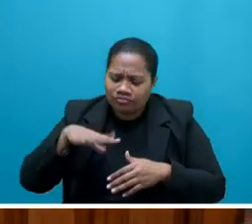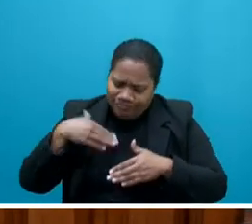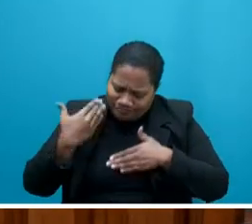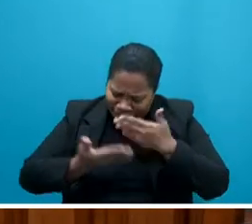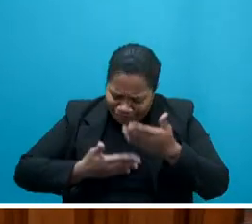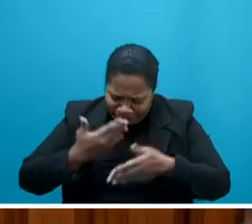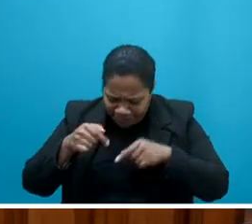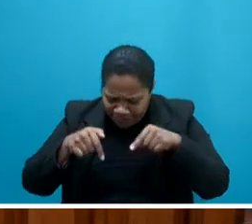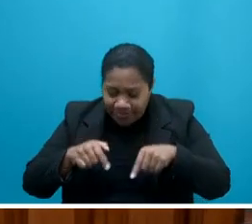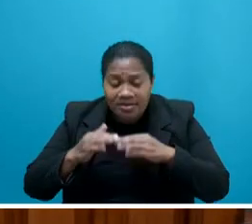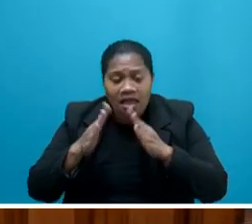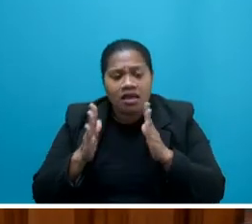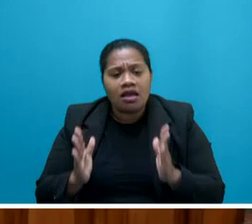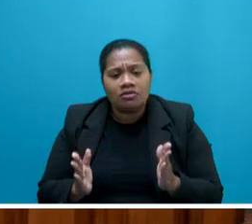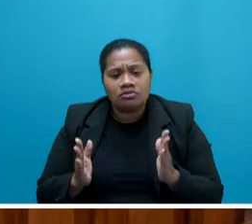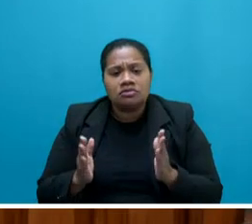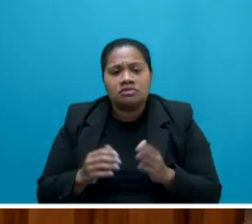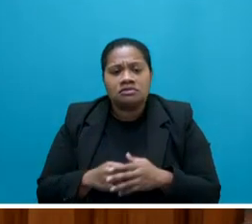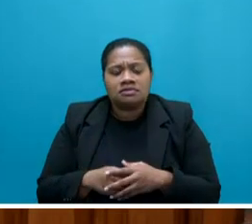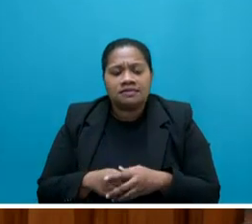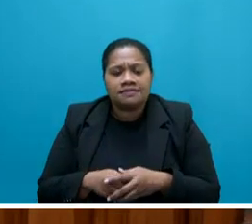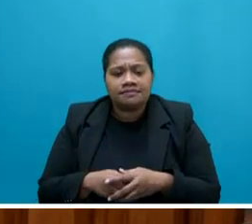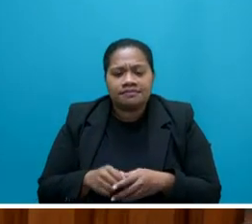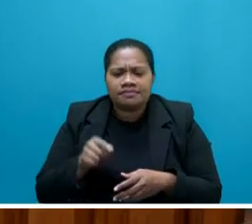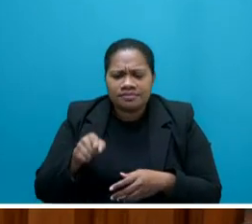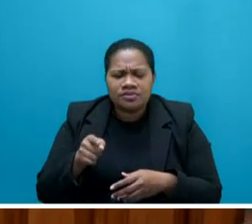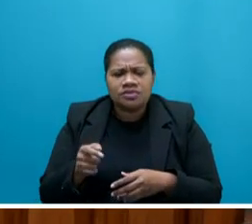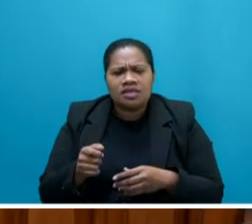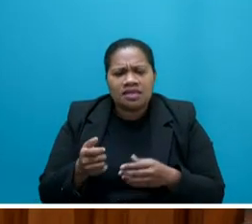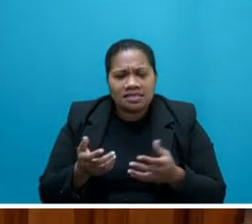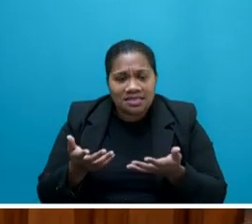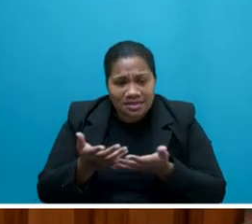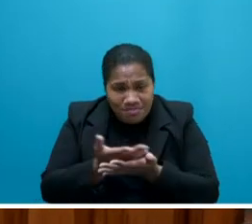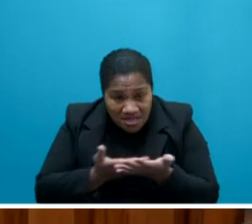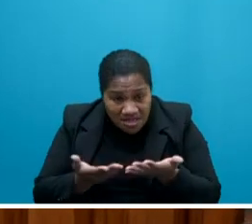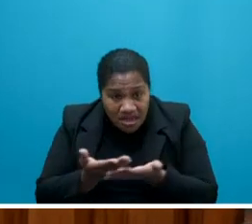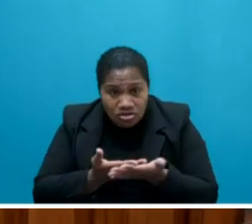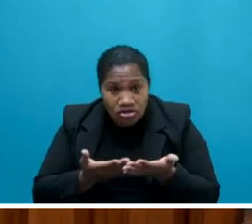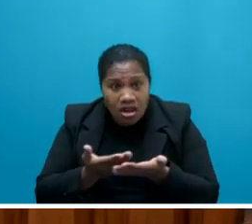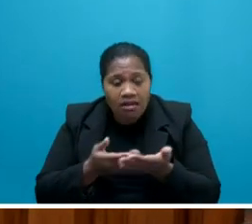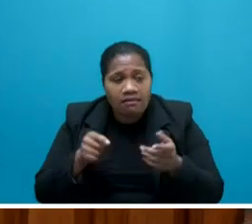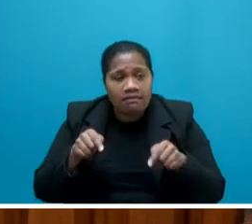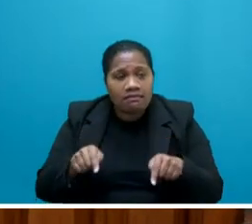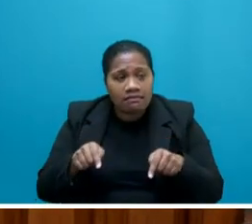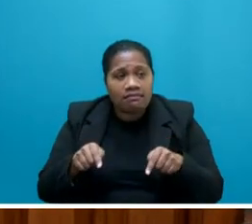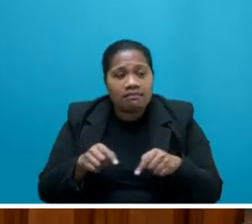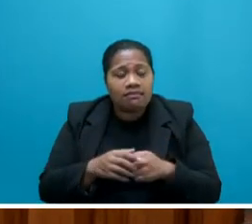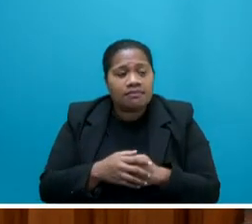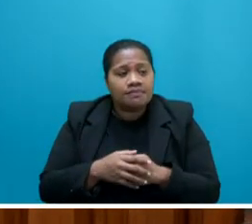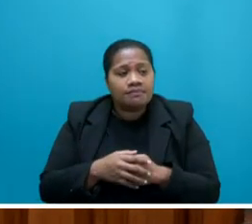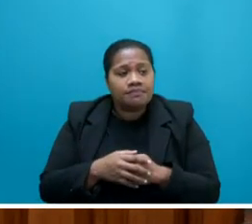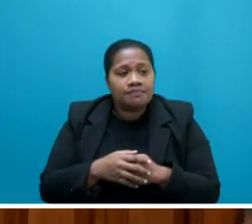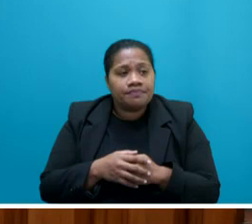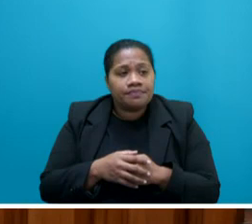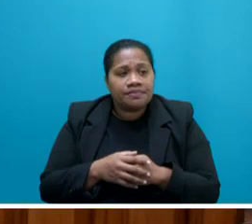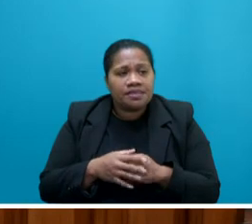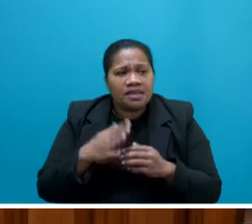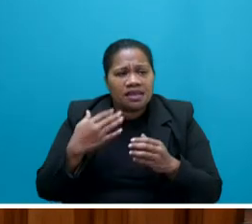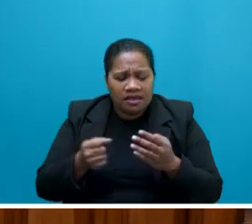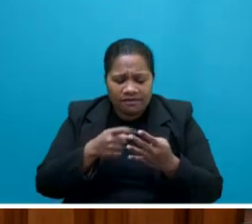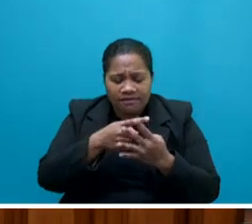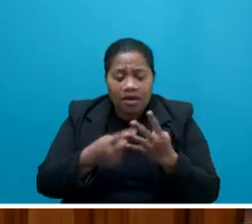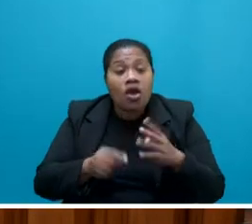ongoing issues at PAFCO which needs mitigation. Number two, workers at the PAFCO only granted 4 working days per